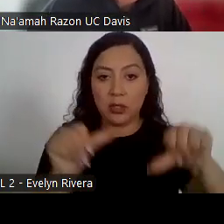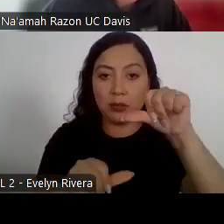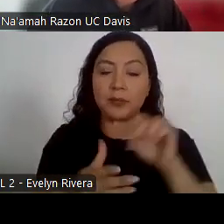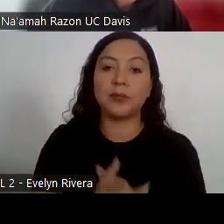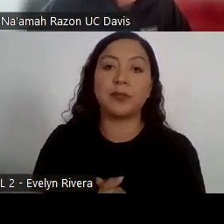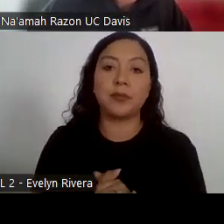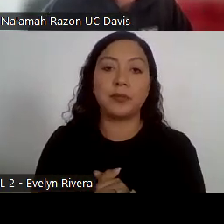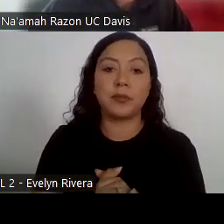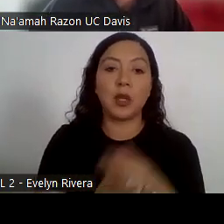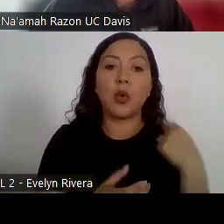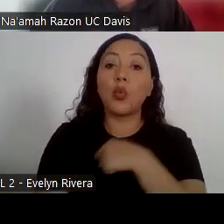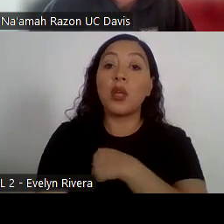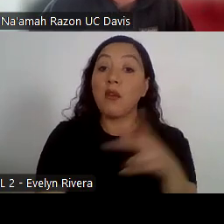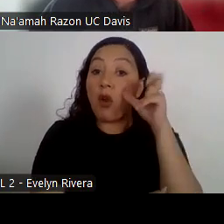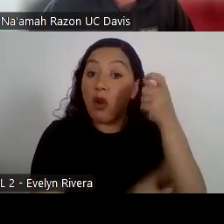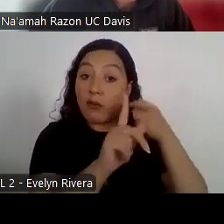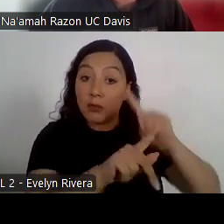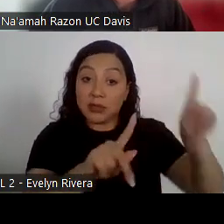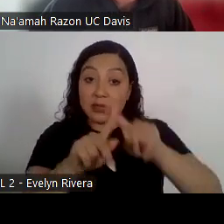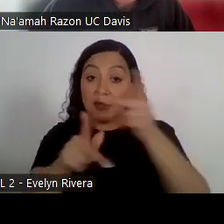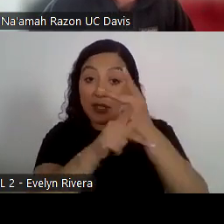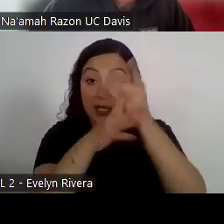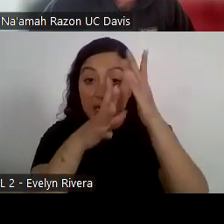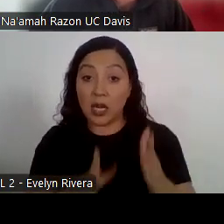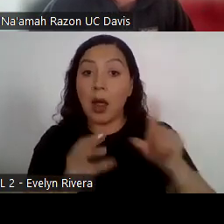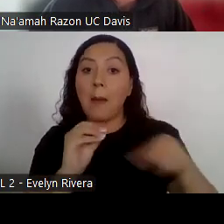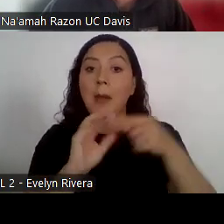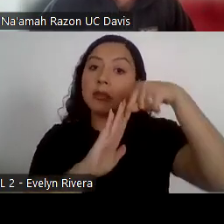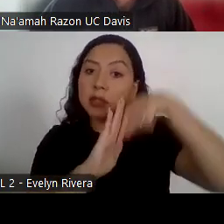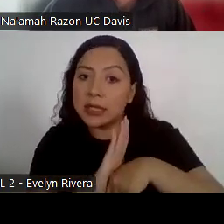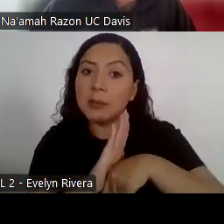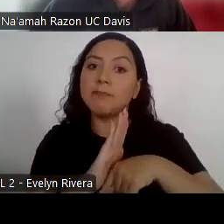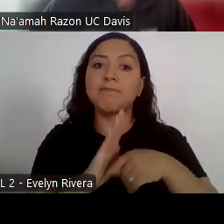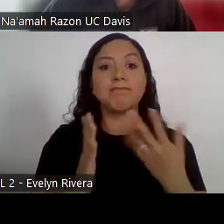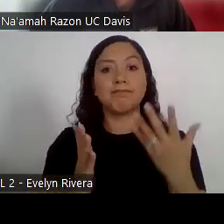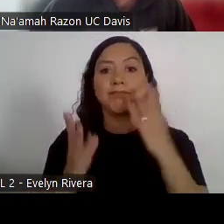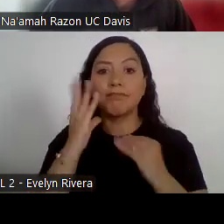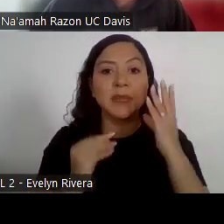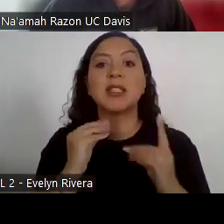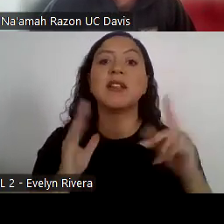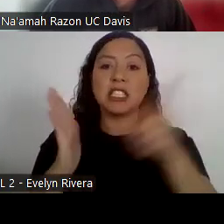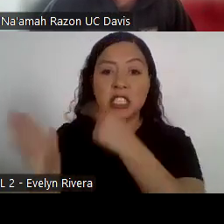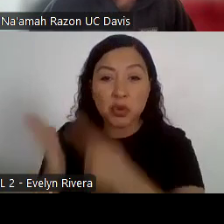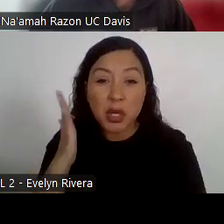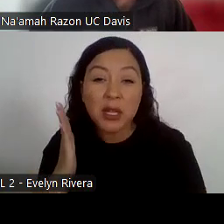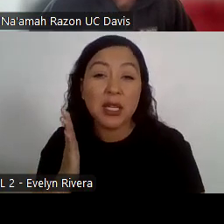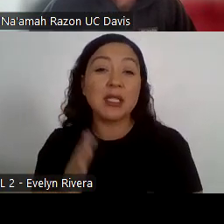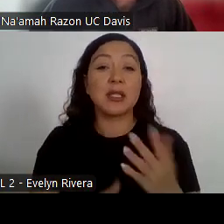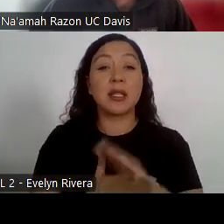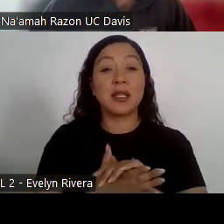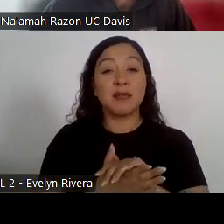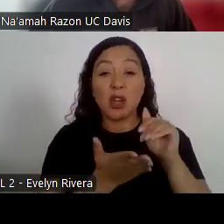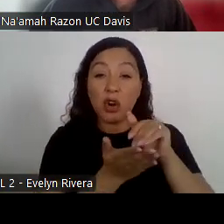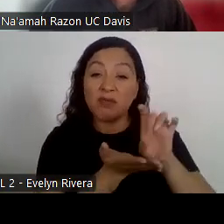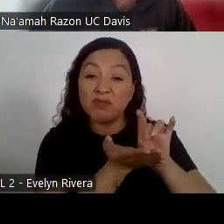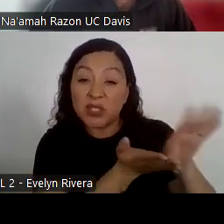from caregivers and from organizational workers about profound experiences of discrimination, invisibility, and exclusion. There's, a real